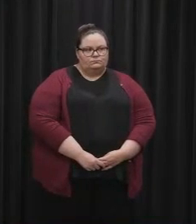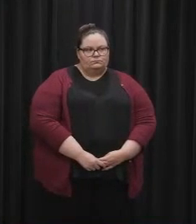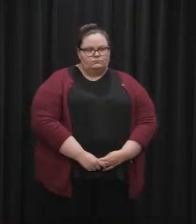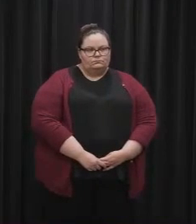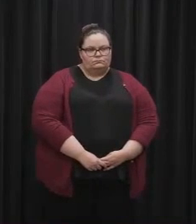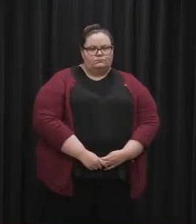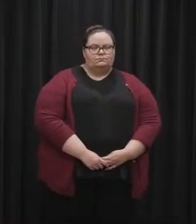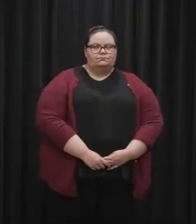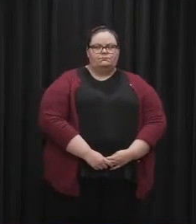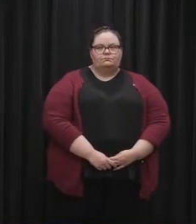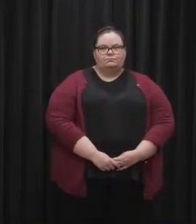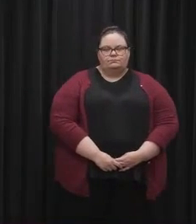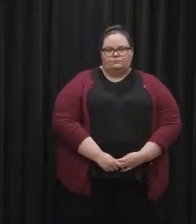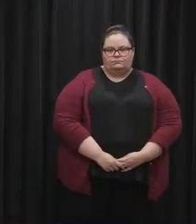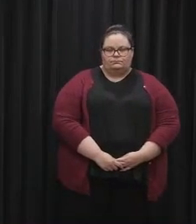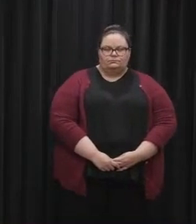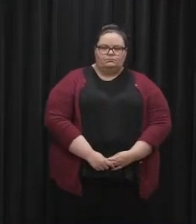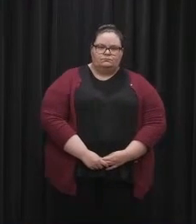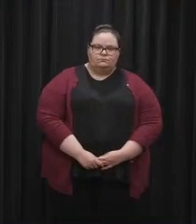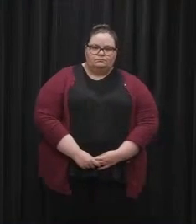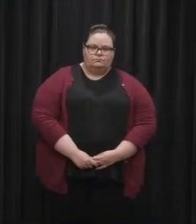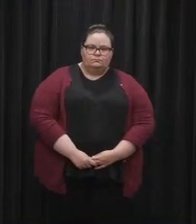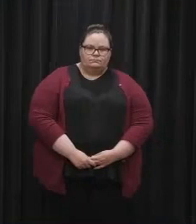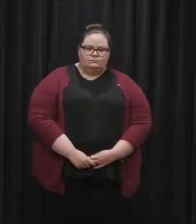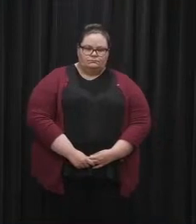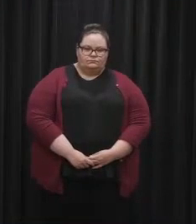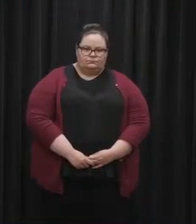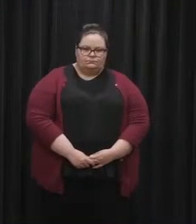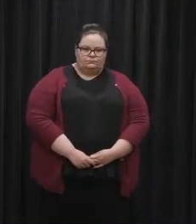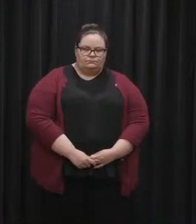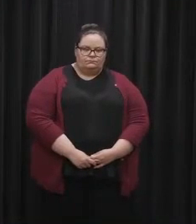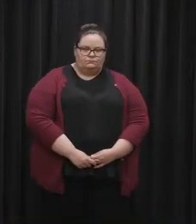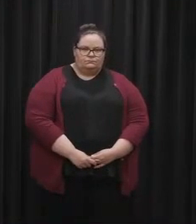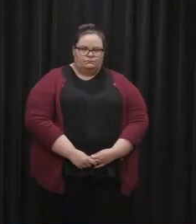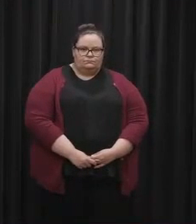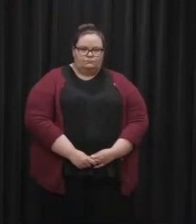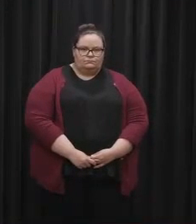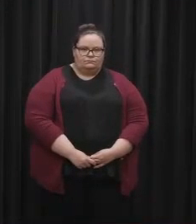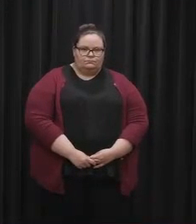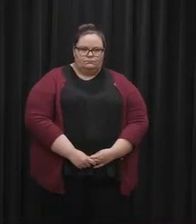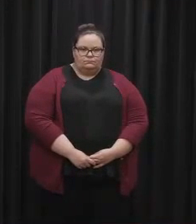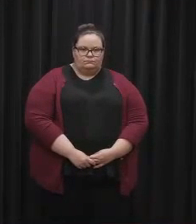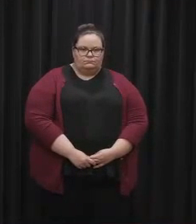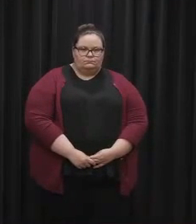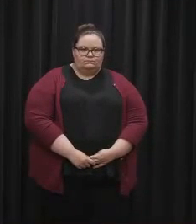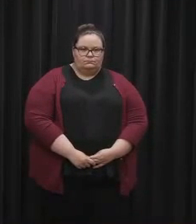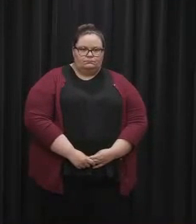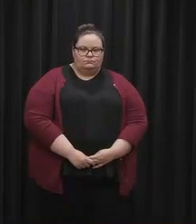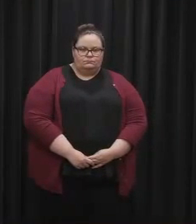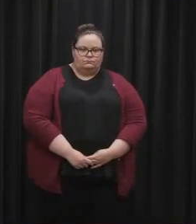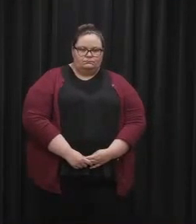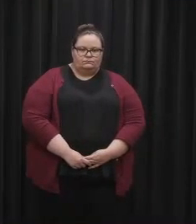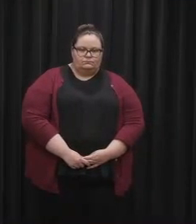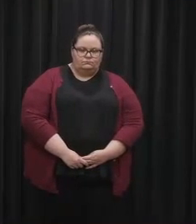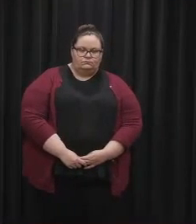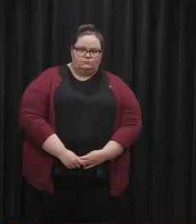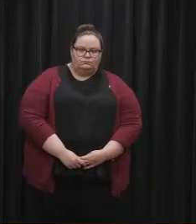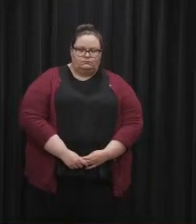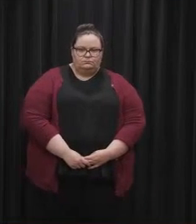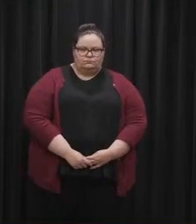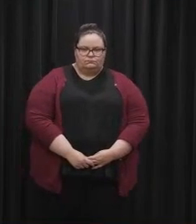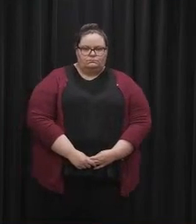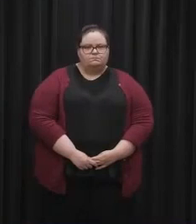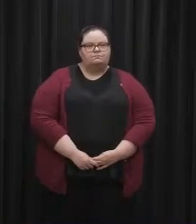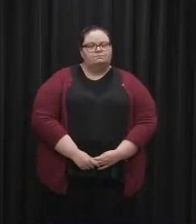And continue showing the same spirit that we've seen in this province since the start of the pandemic, this spirit that allowed us to be in such a good